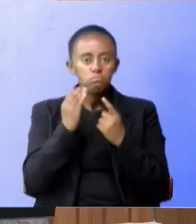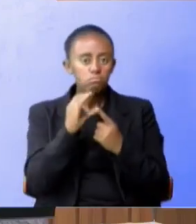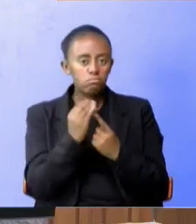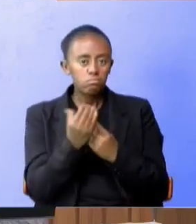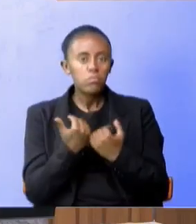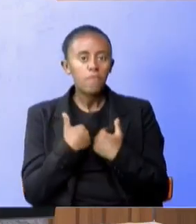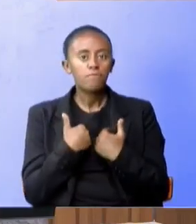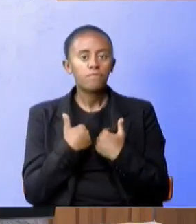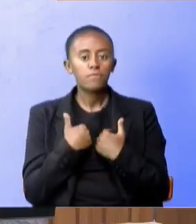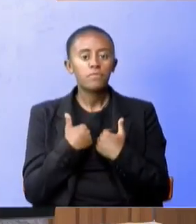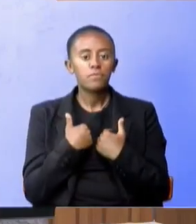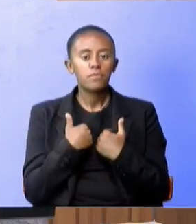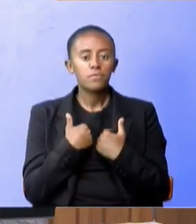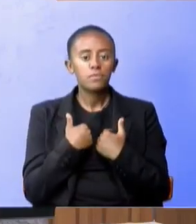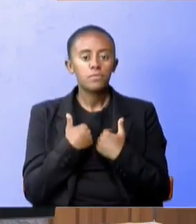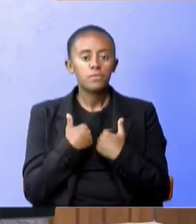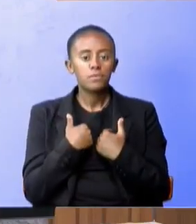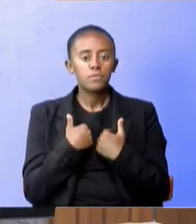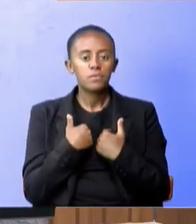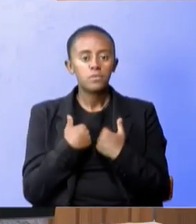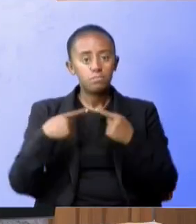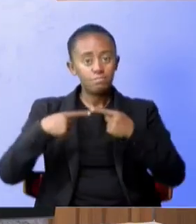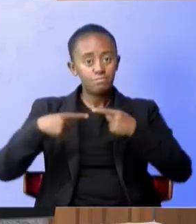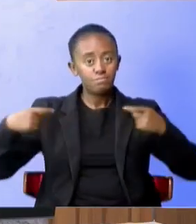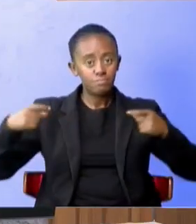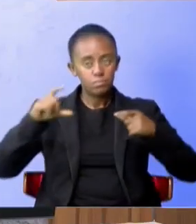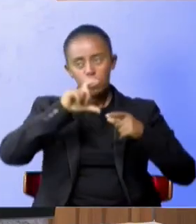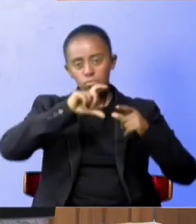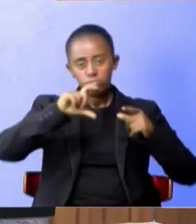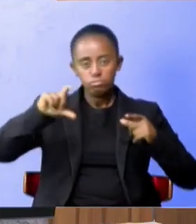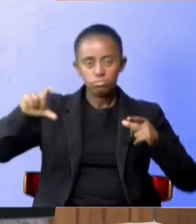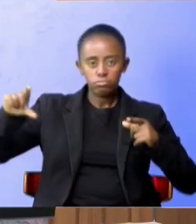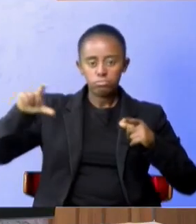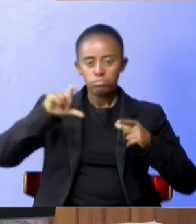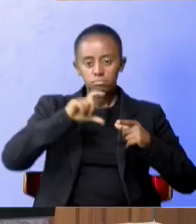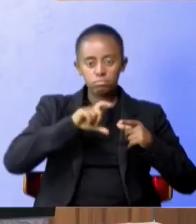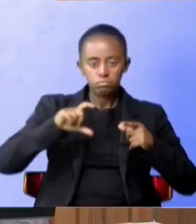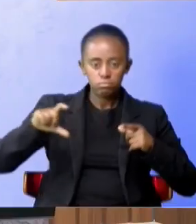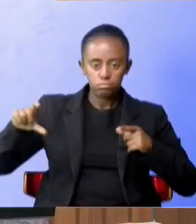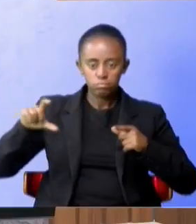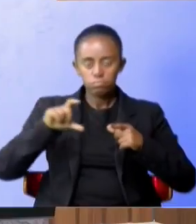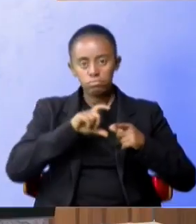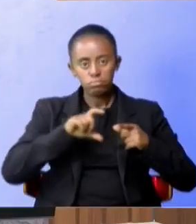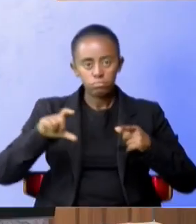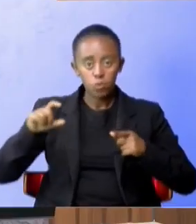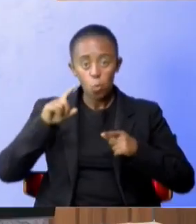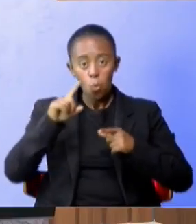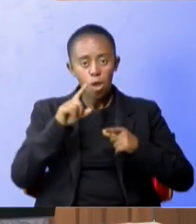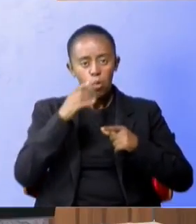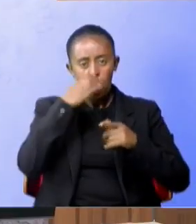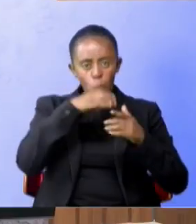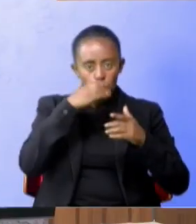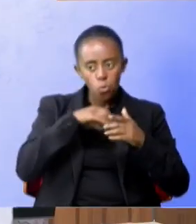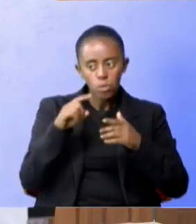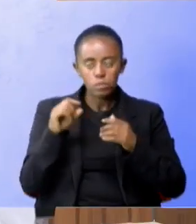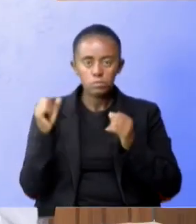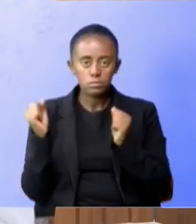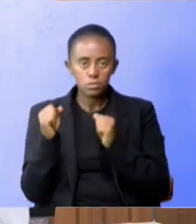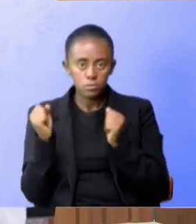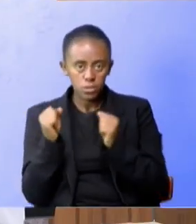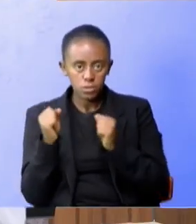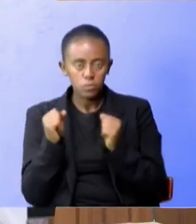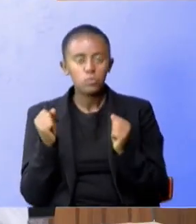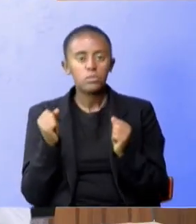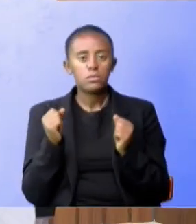But these two are at the opposite end of the spectrum. One is extremely hot and the other is